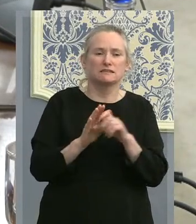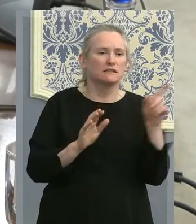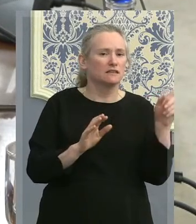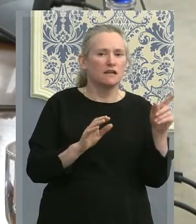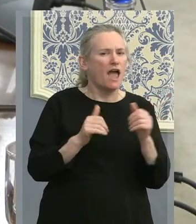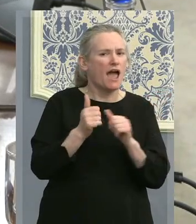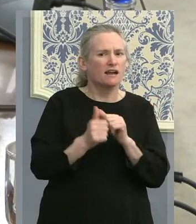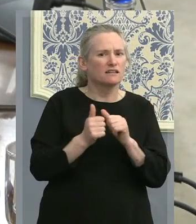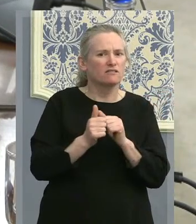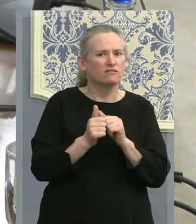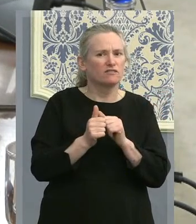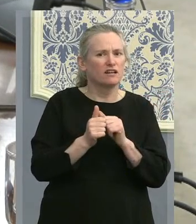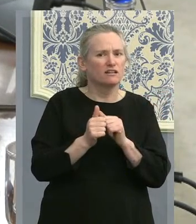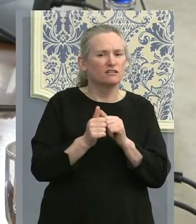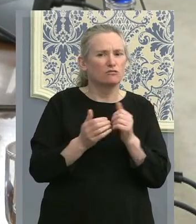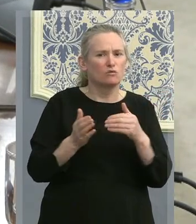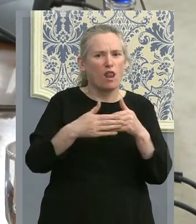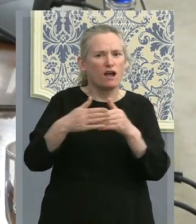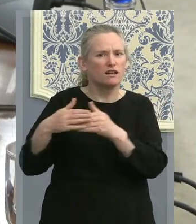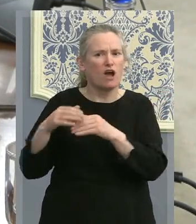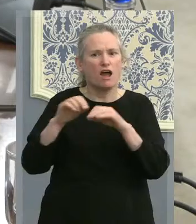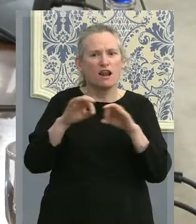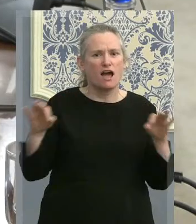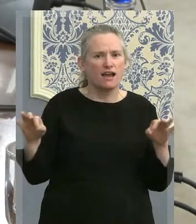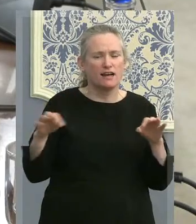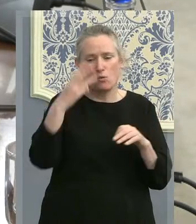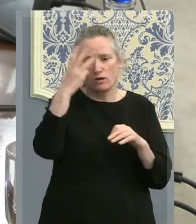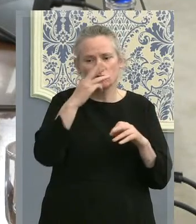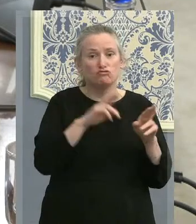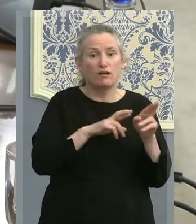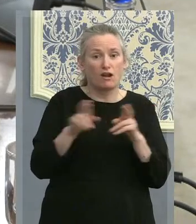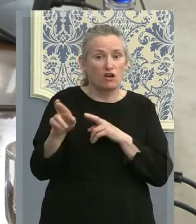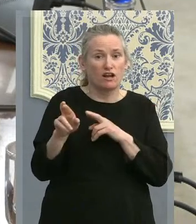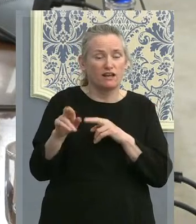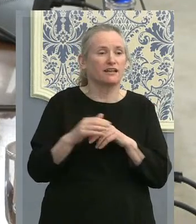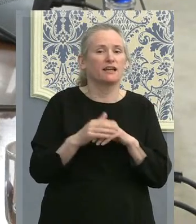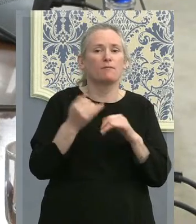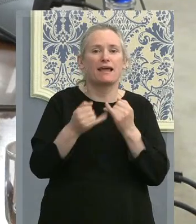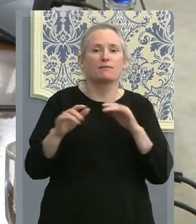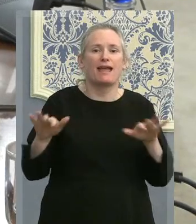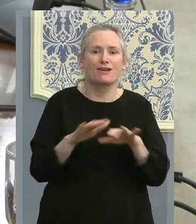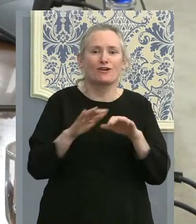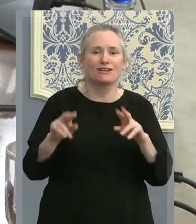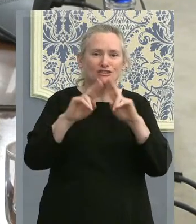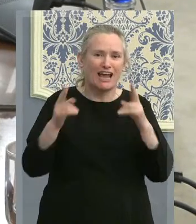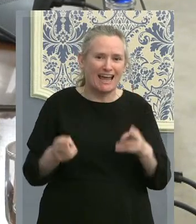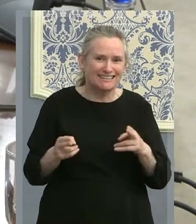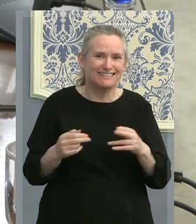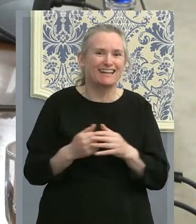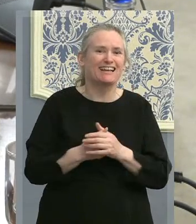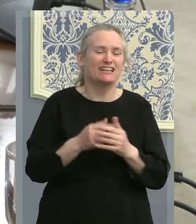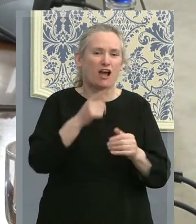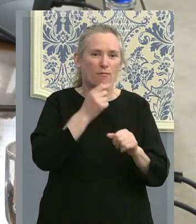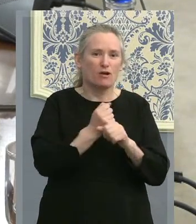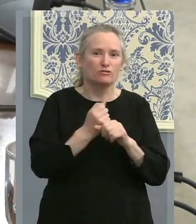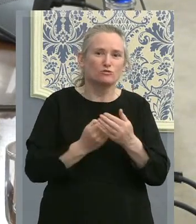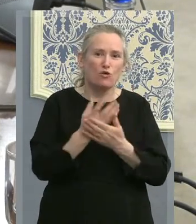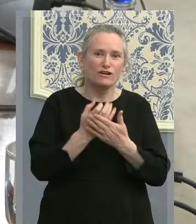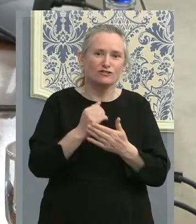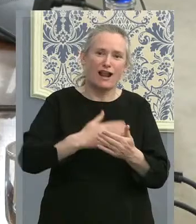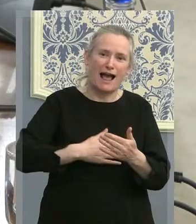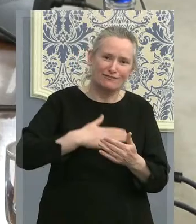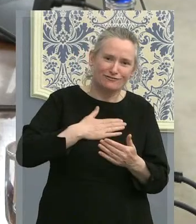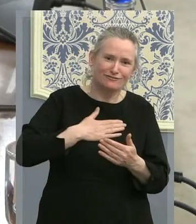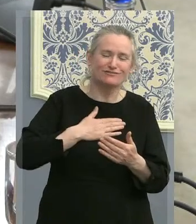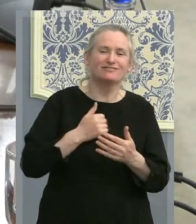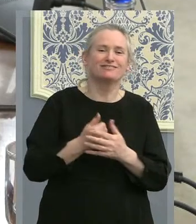active actually in the pandemic online, and I watched you regularly playing your piano in the shed and talking about the stories of your life,